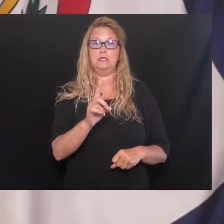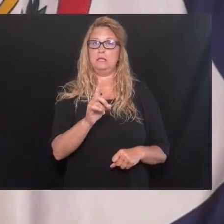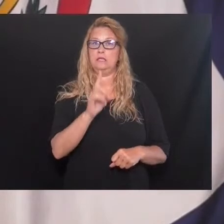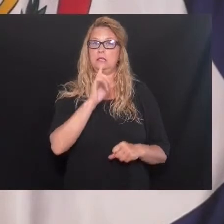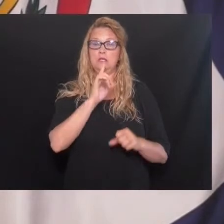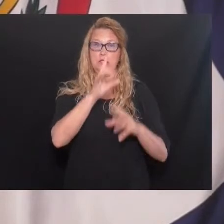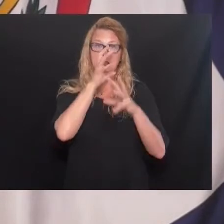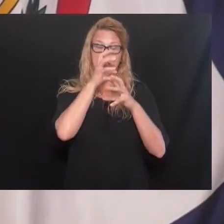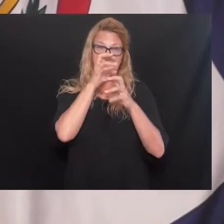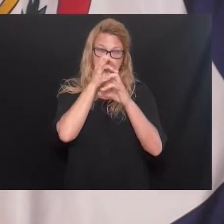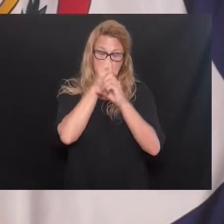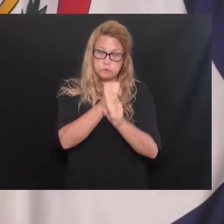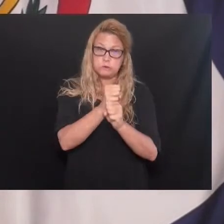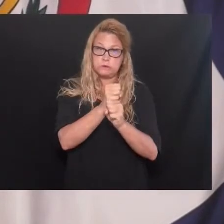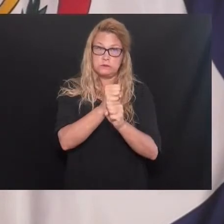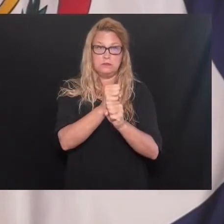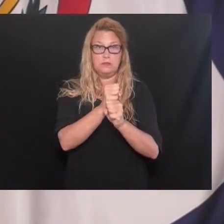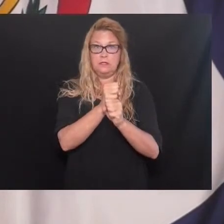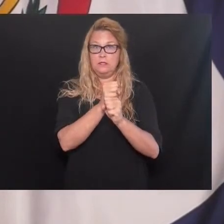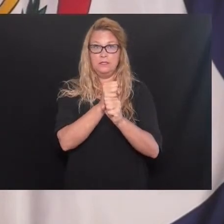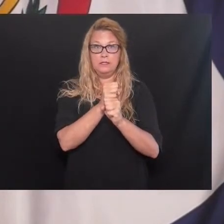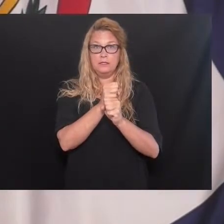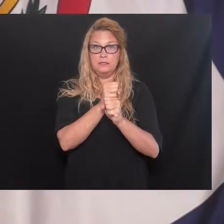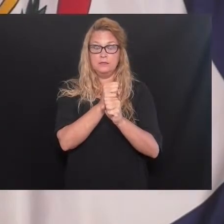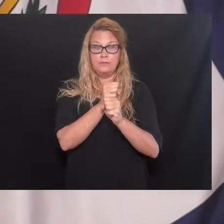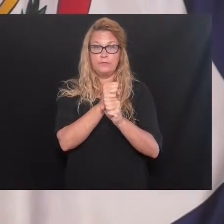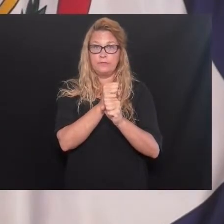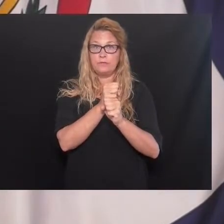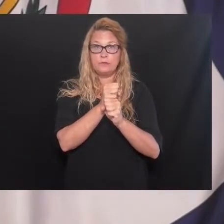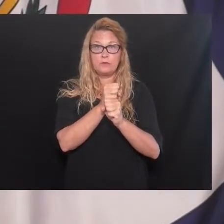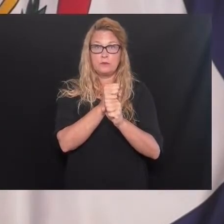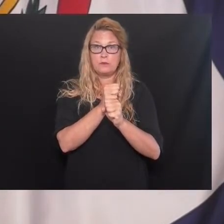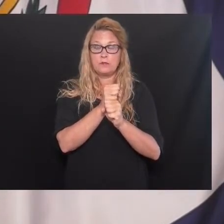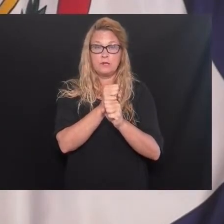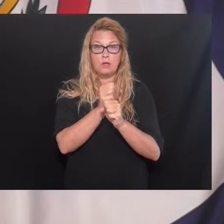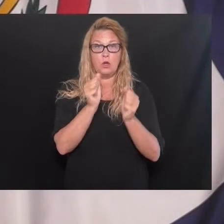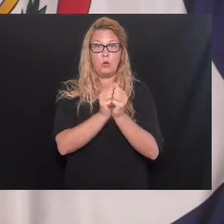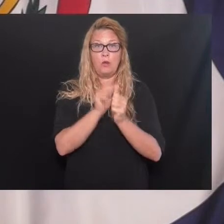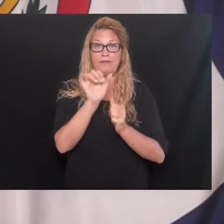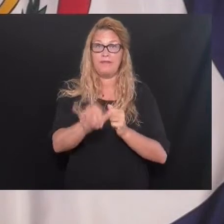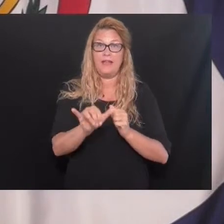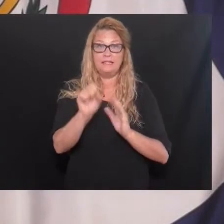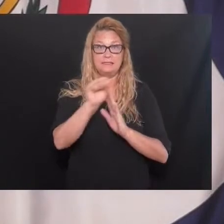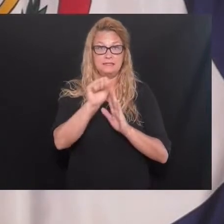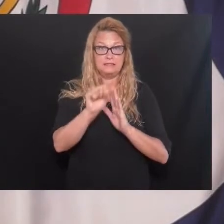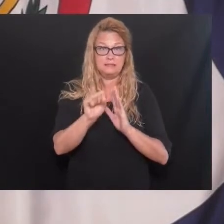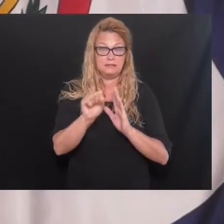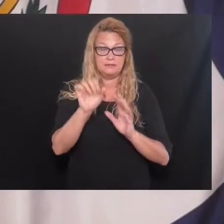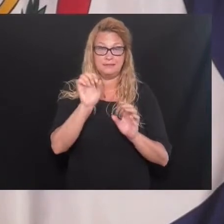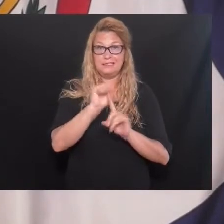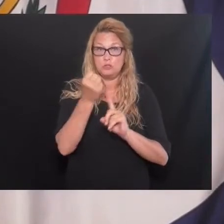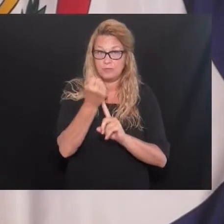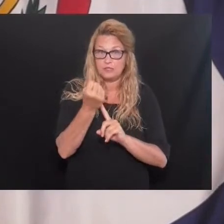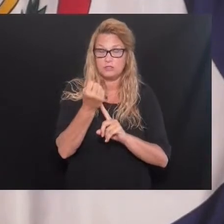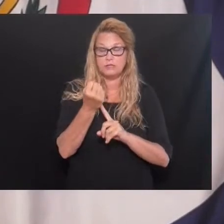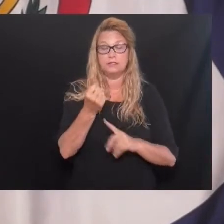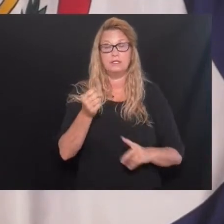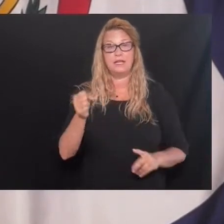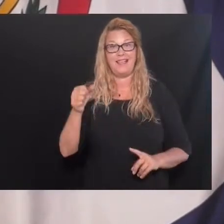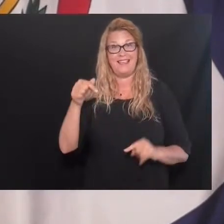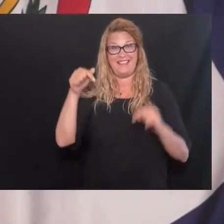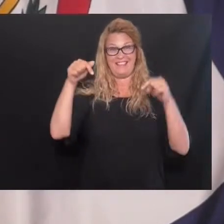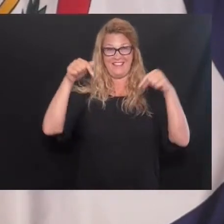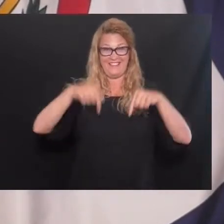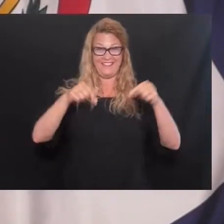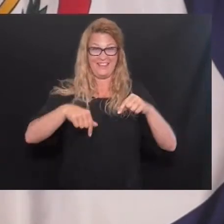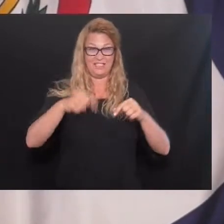engulfed and just thrust right into this. Absolutely. This